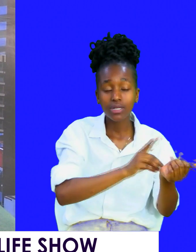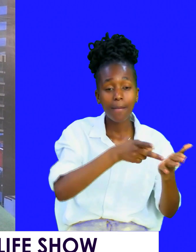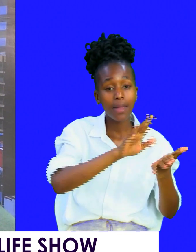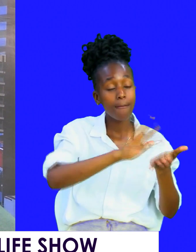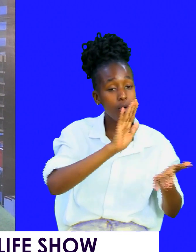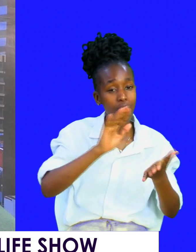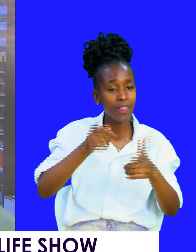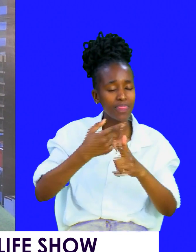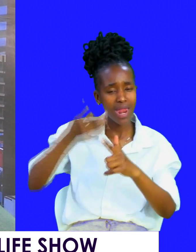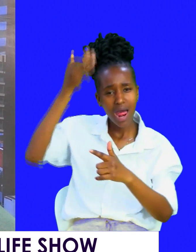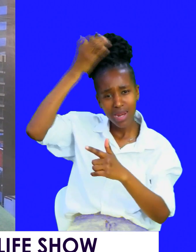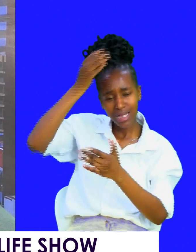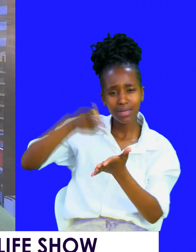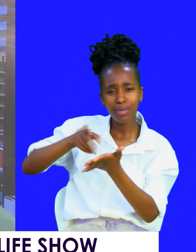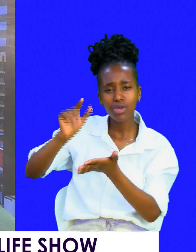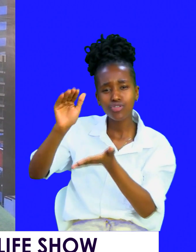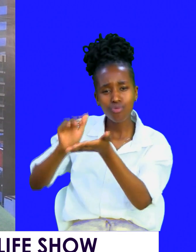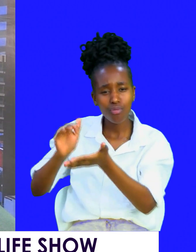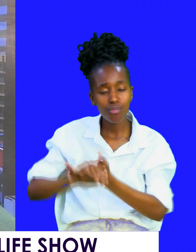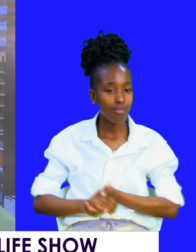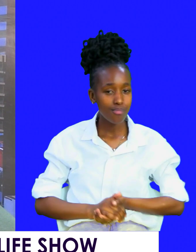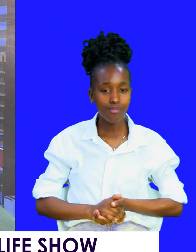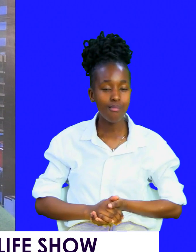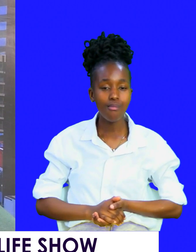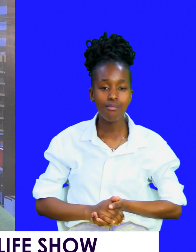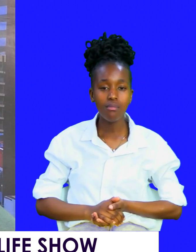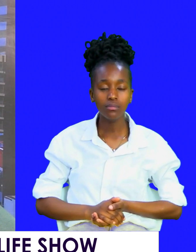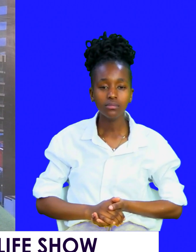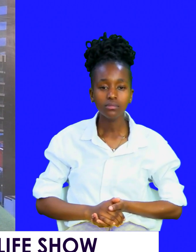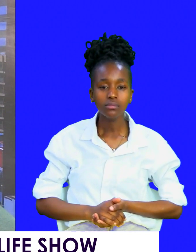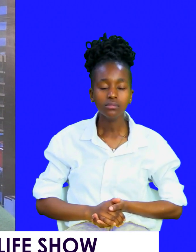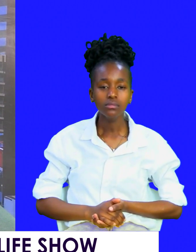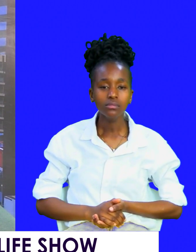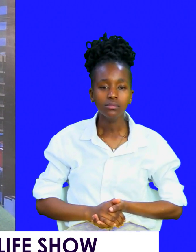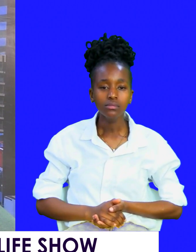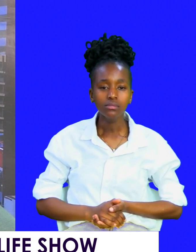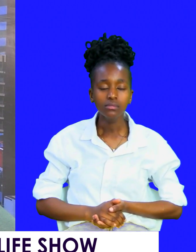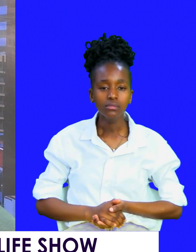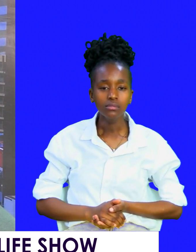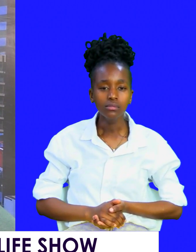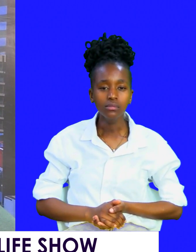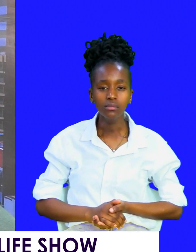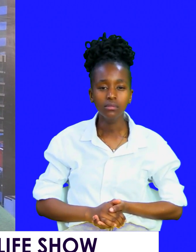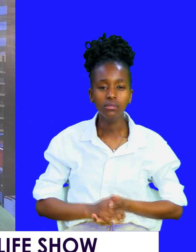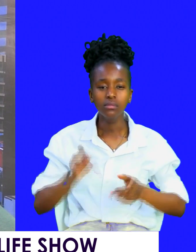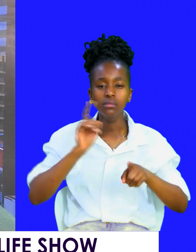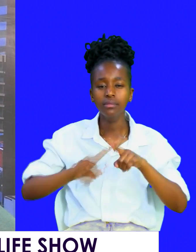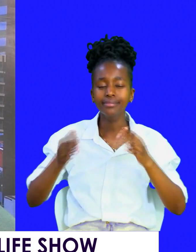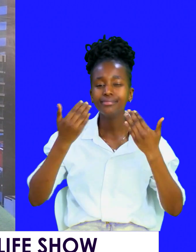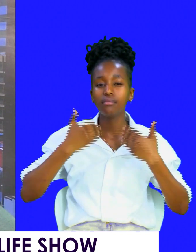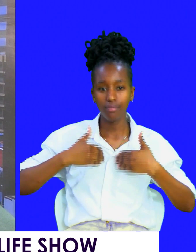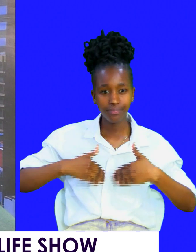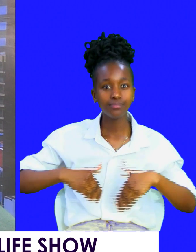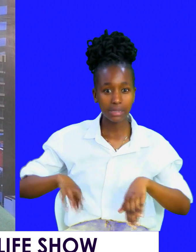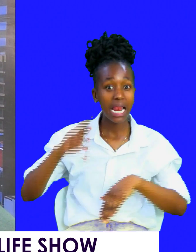Why? Why is it that nurses are paid less and doctors are paid more? But then I came to discover